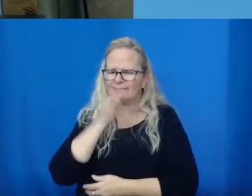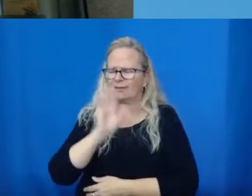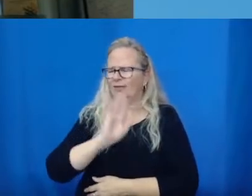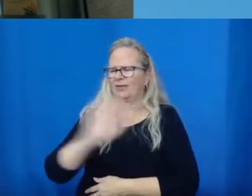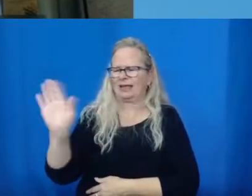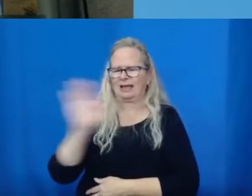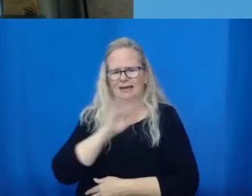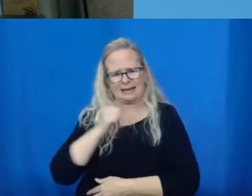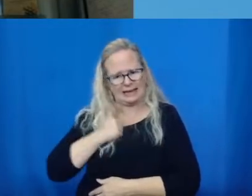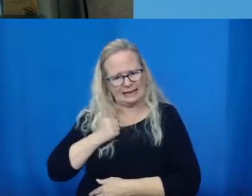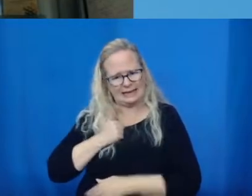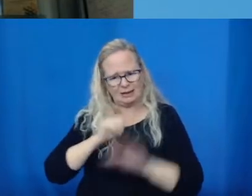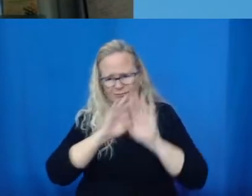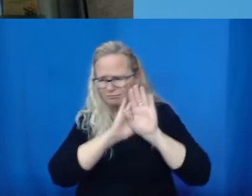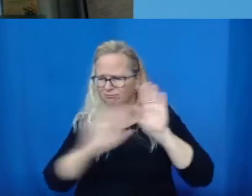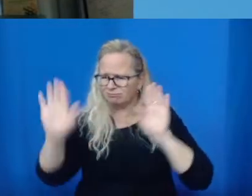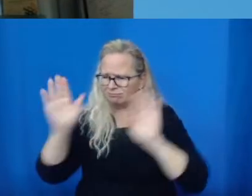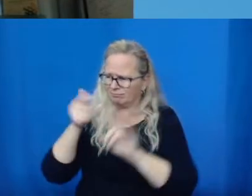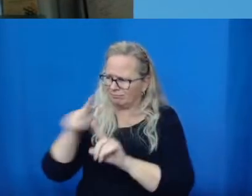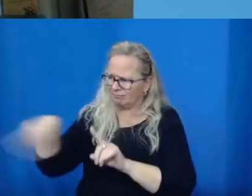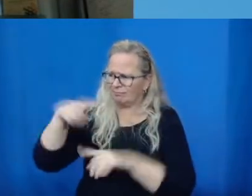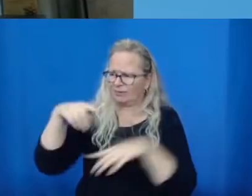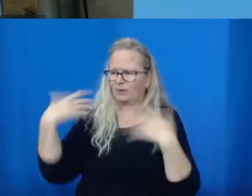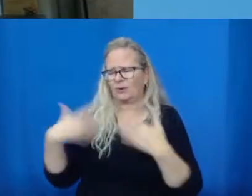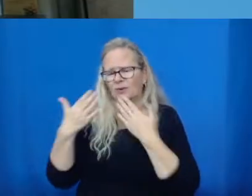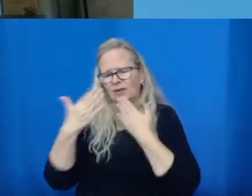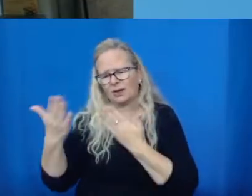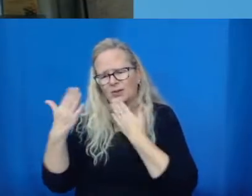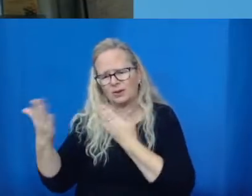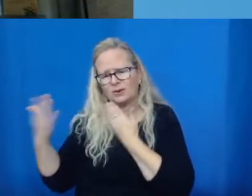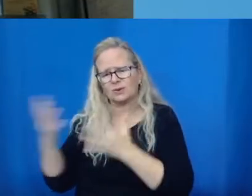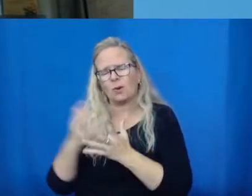they chose to share with us today.